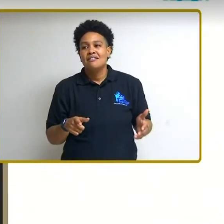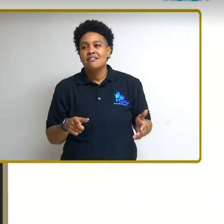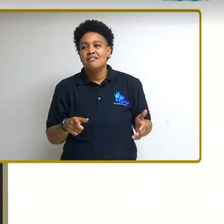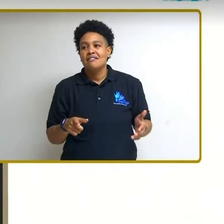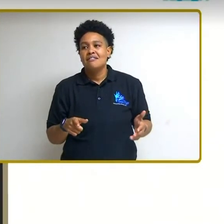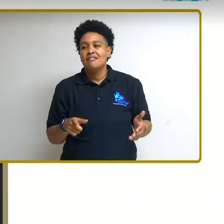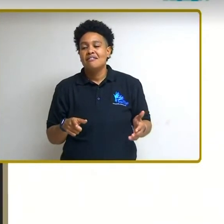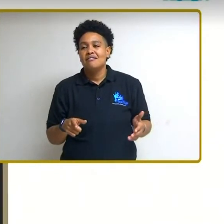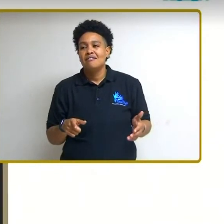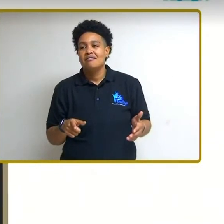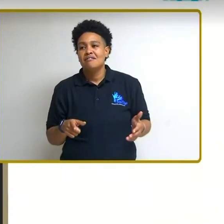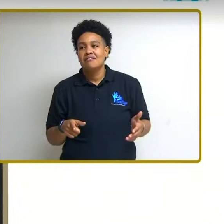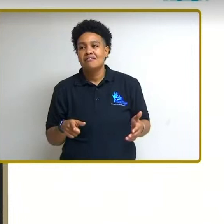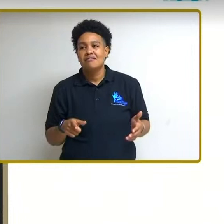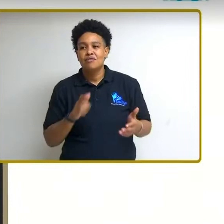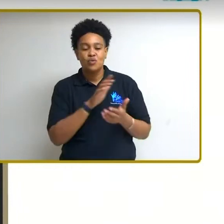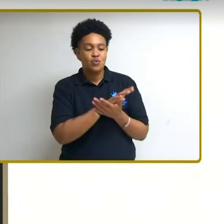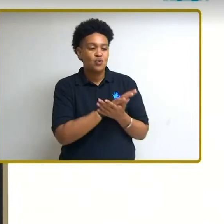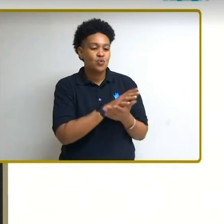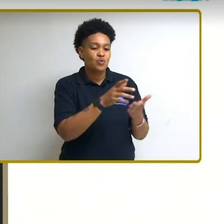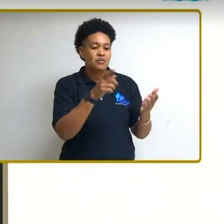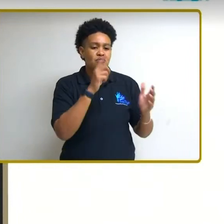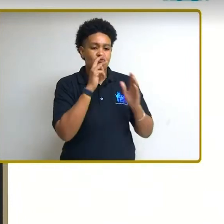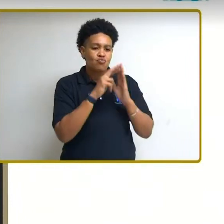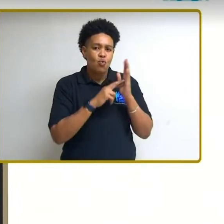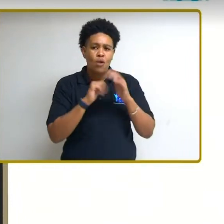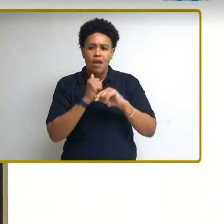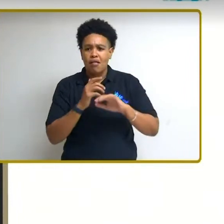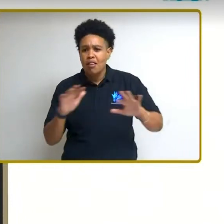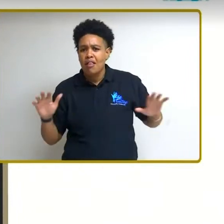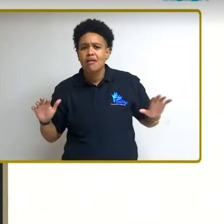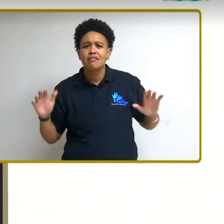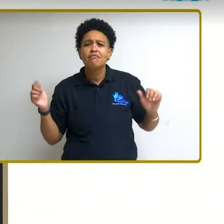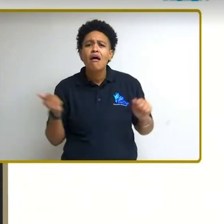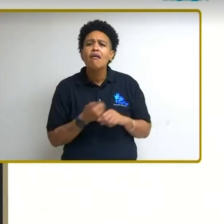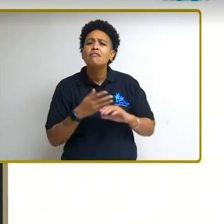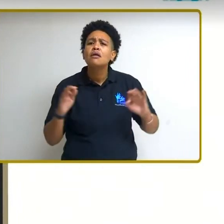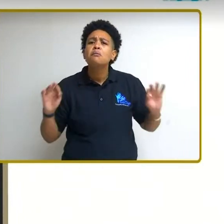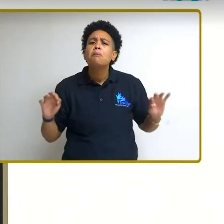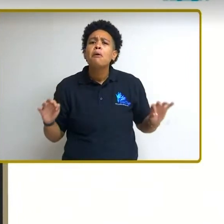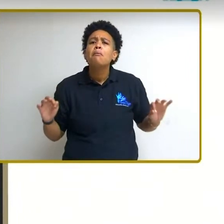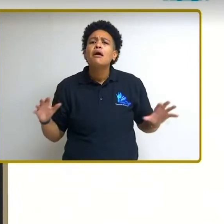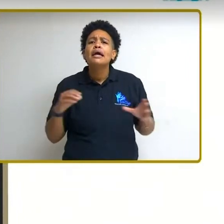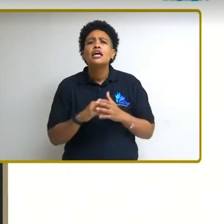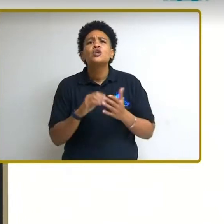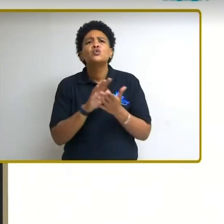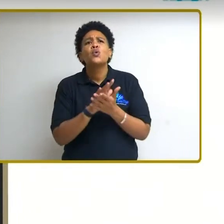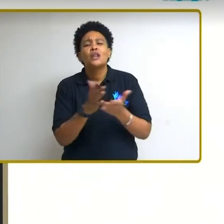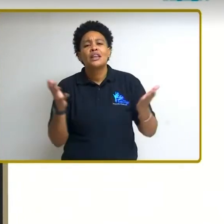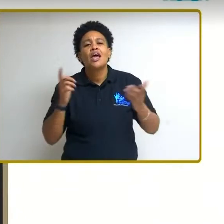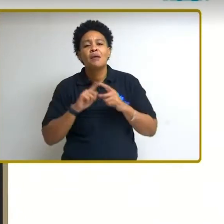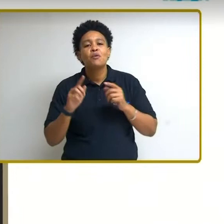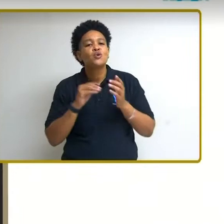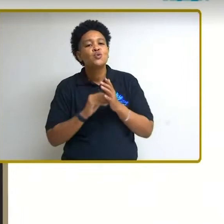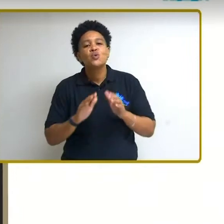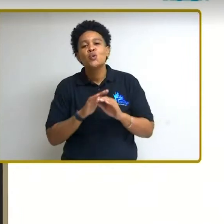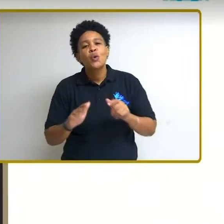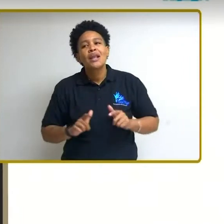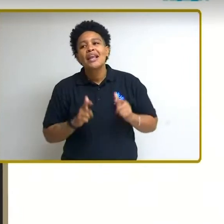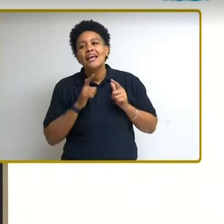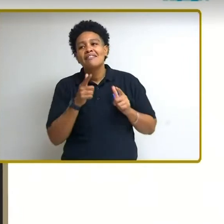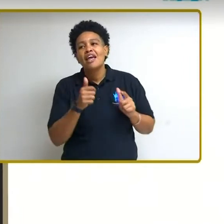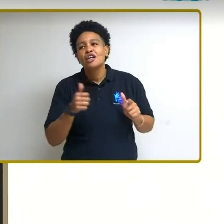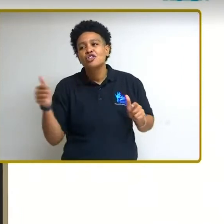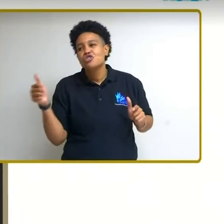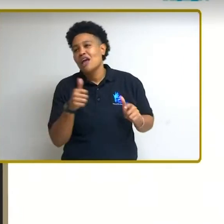well fortified with all the protocols and all that is required within the walls, but the students don't live there. They